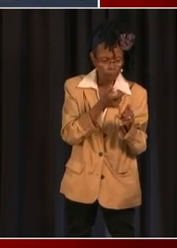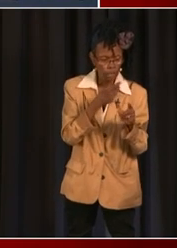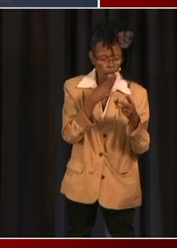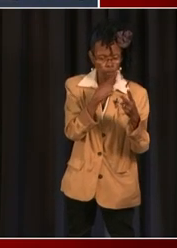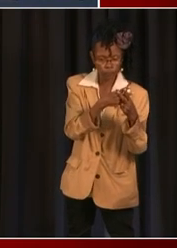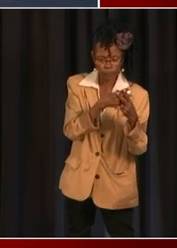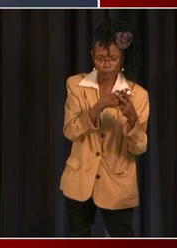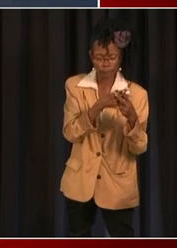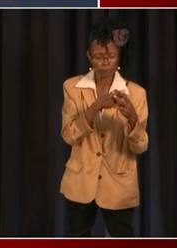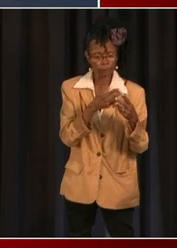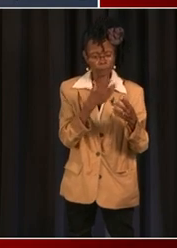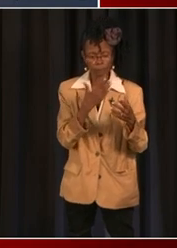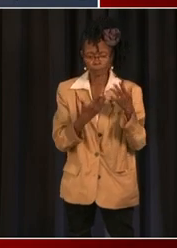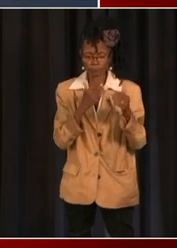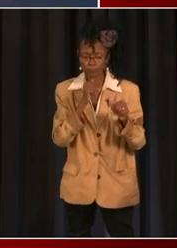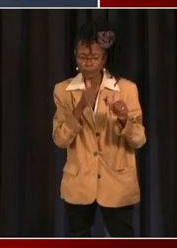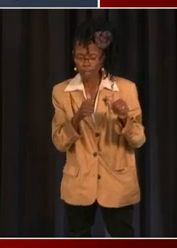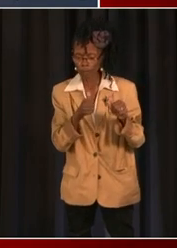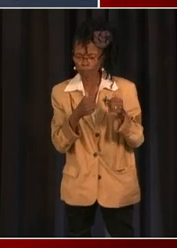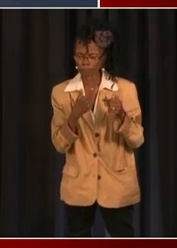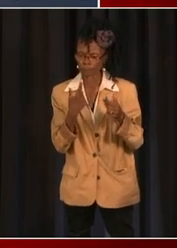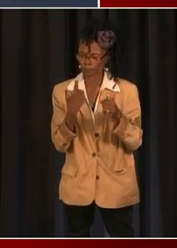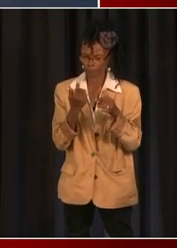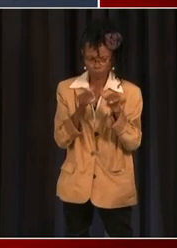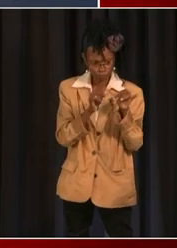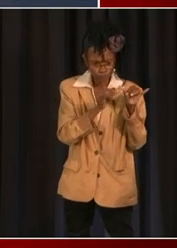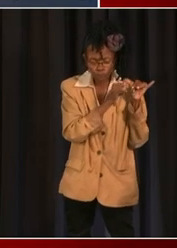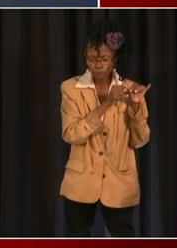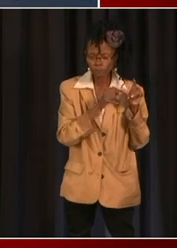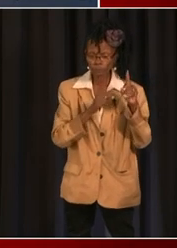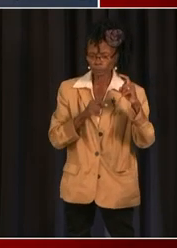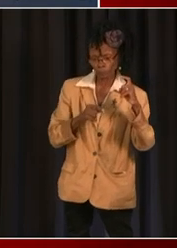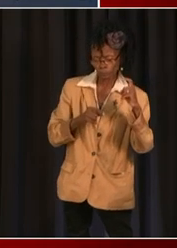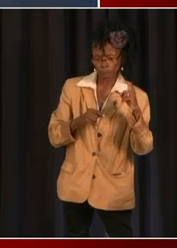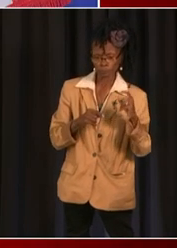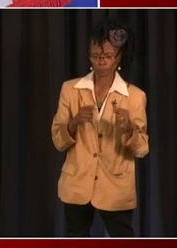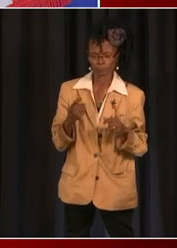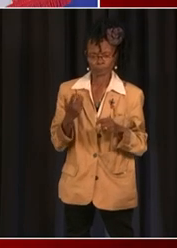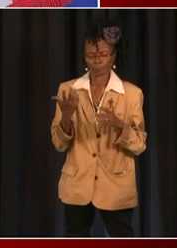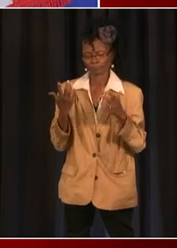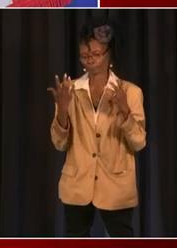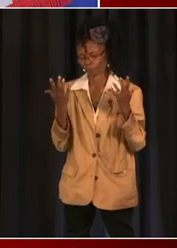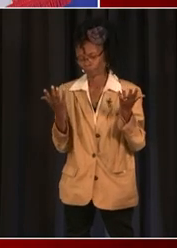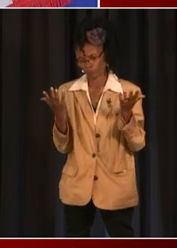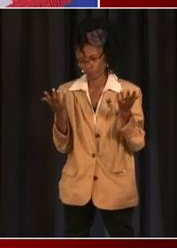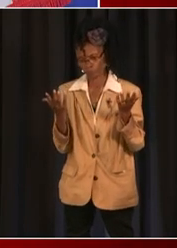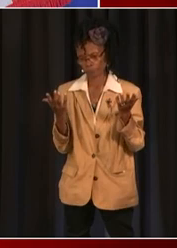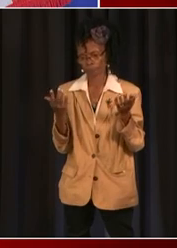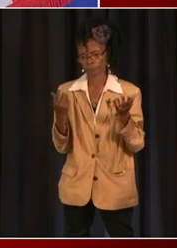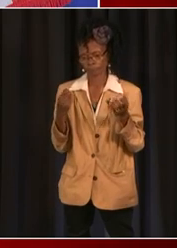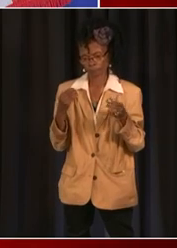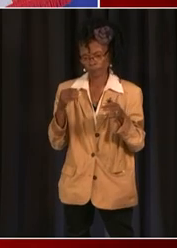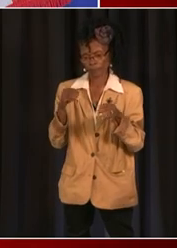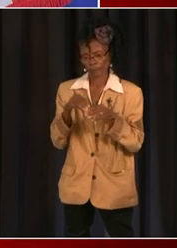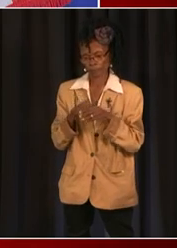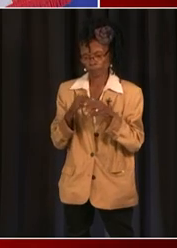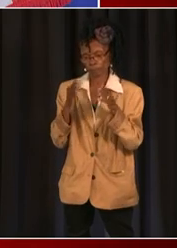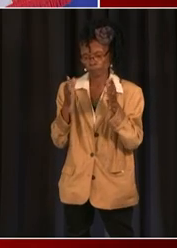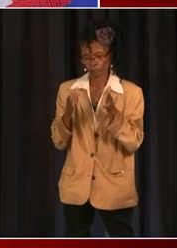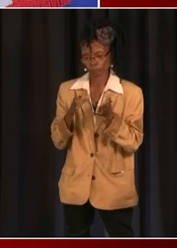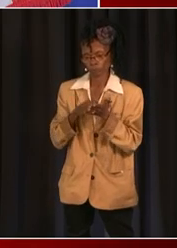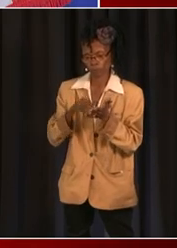say, Perry, we stated from the outset that for our city, having in-person learning is